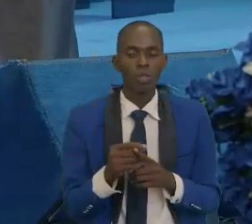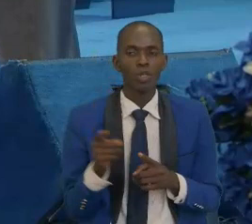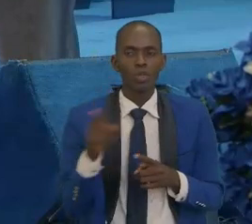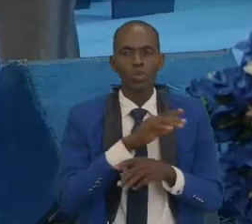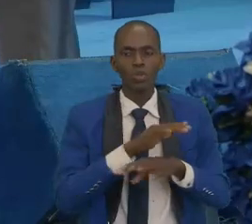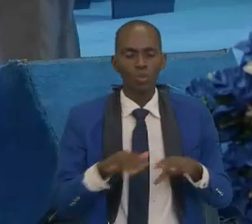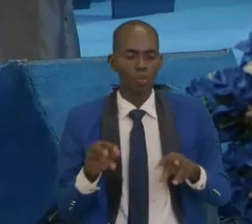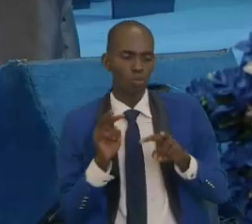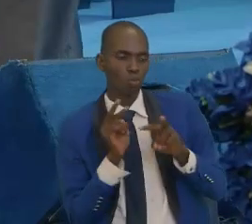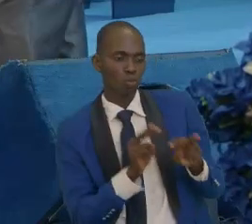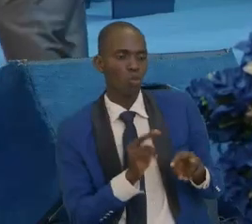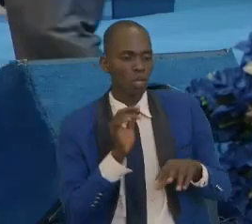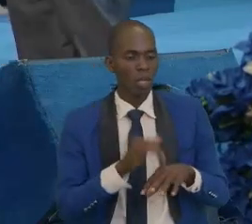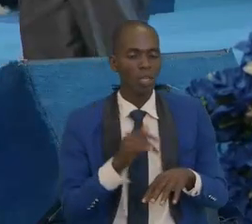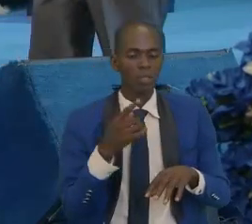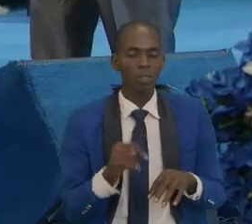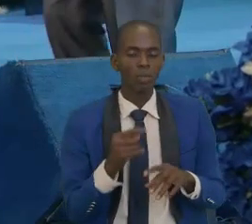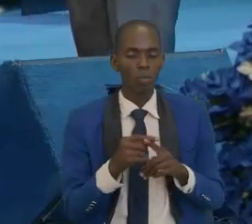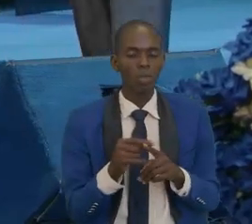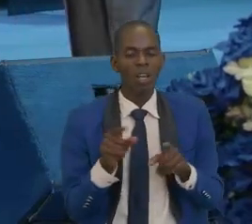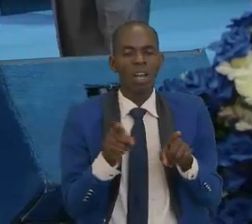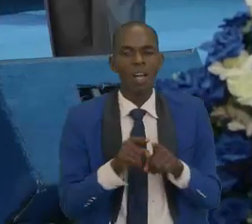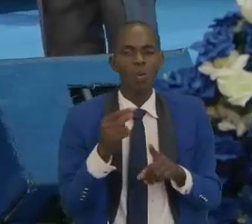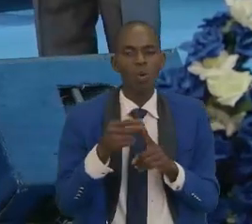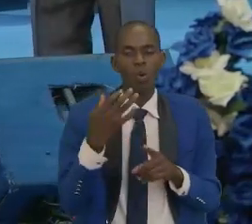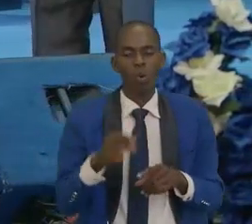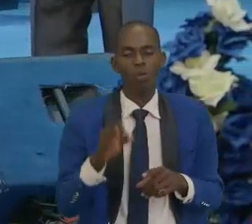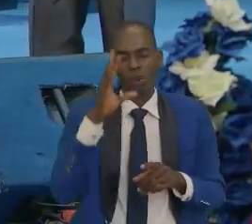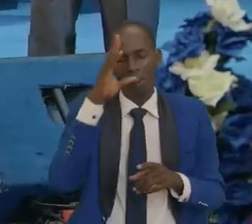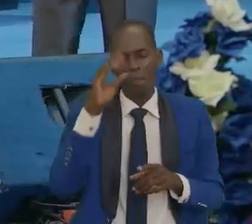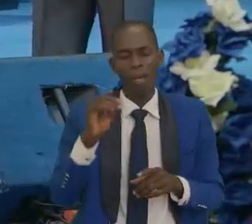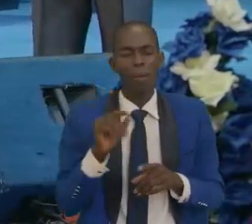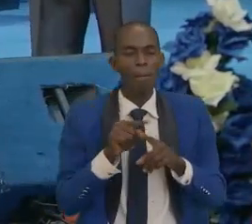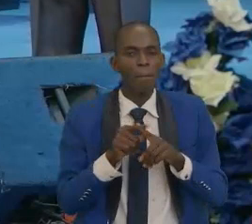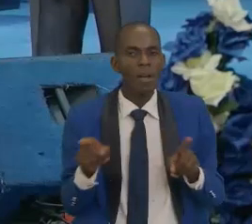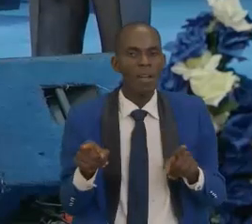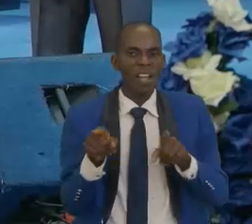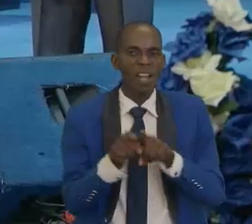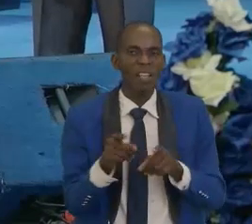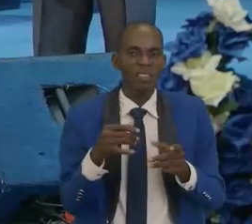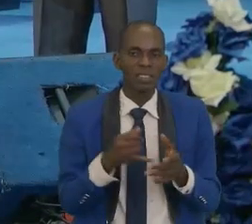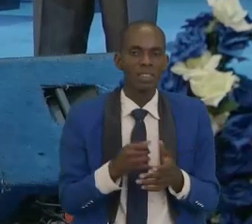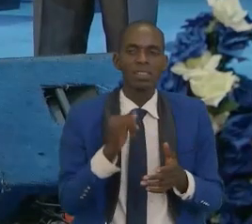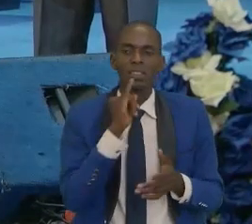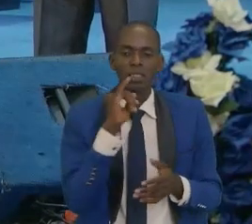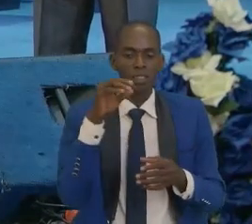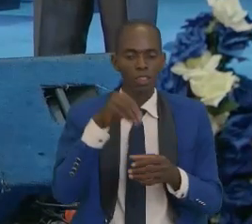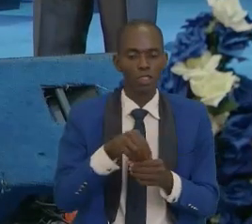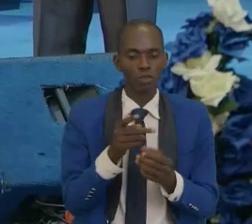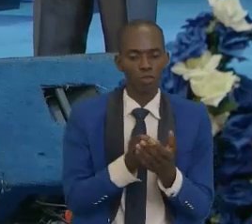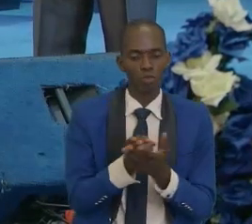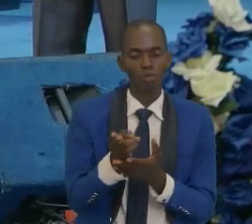the word of a man, but as it is in truth,